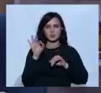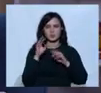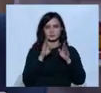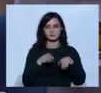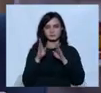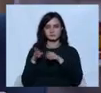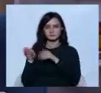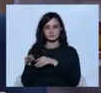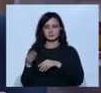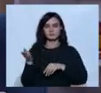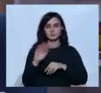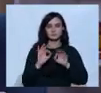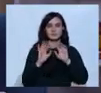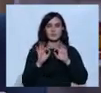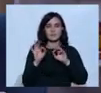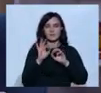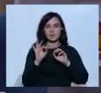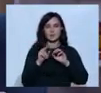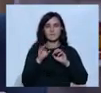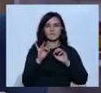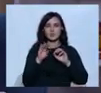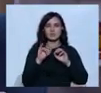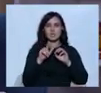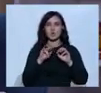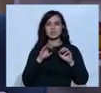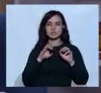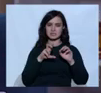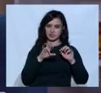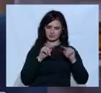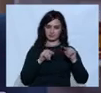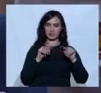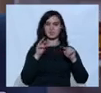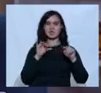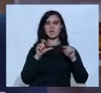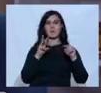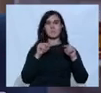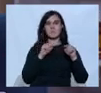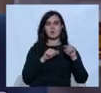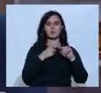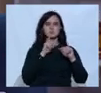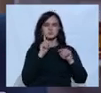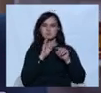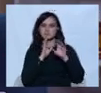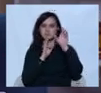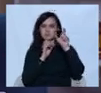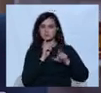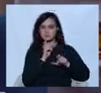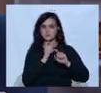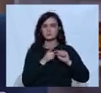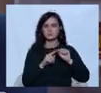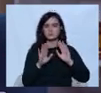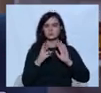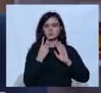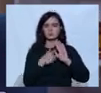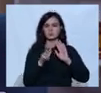sea. And that means that he cannot pay back his loan to Shylock in time, which